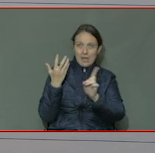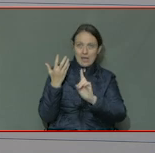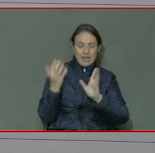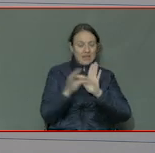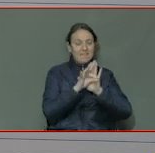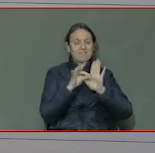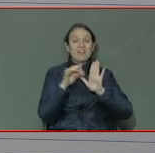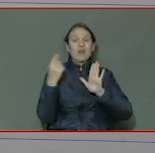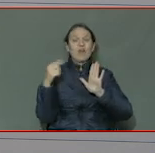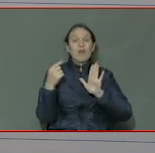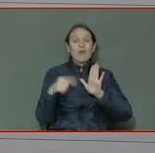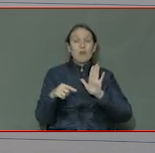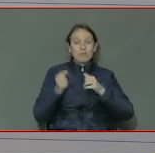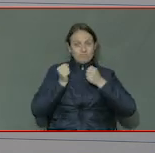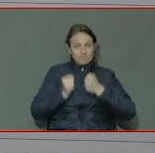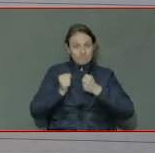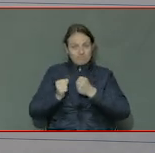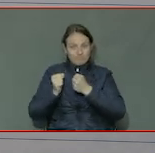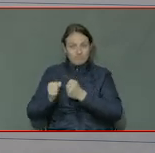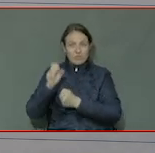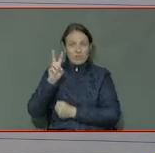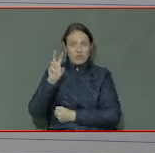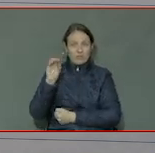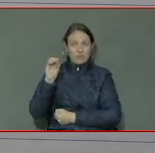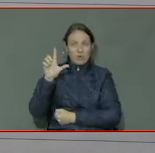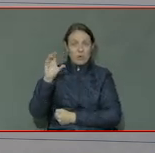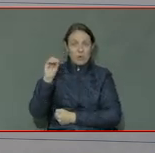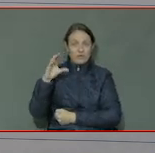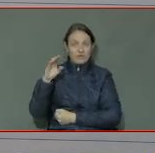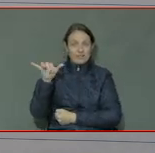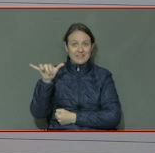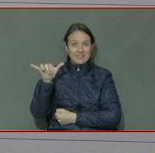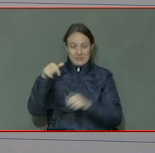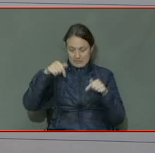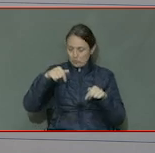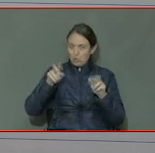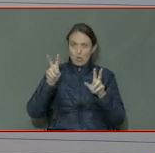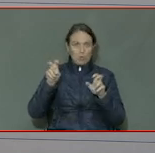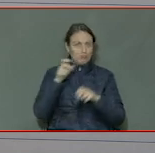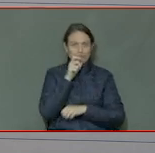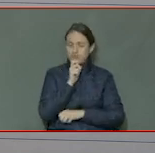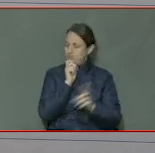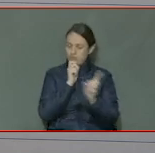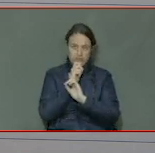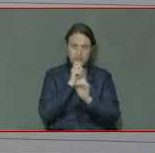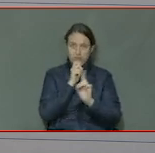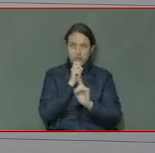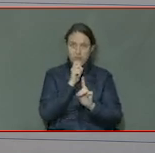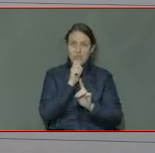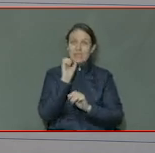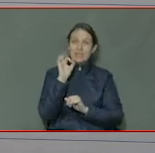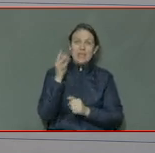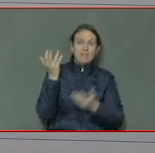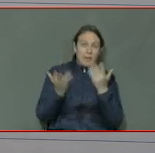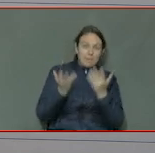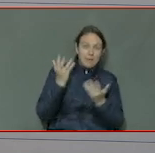constant velocity. So you don't do that formula in vertical projectile, except when you do a hot air